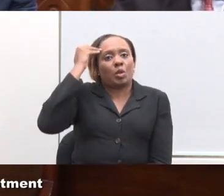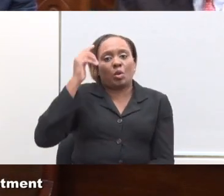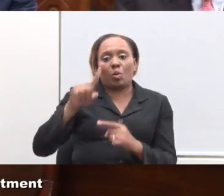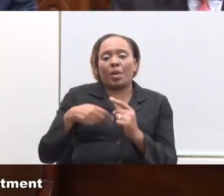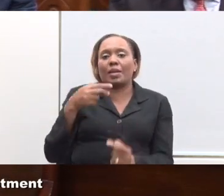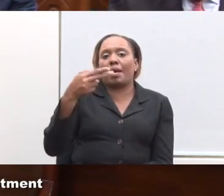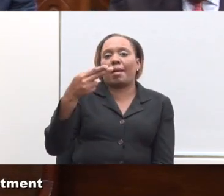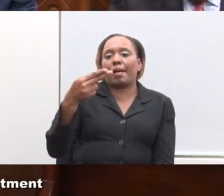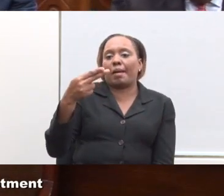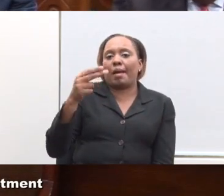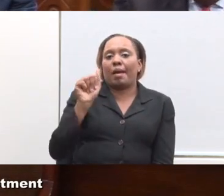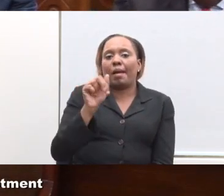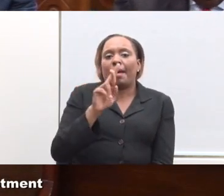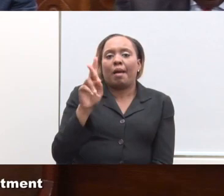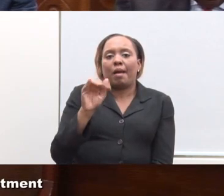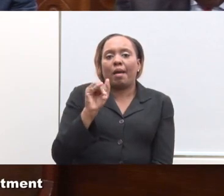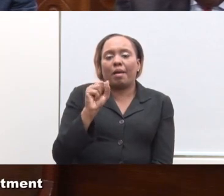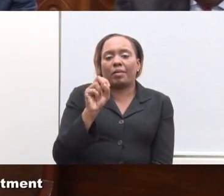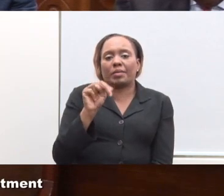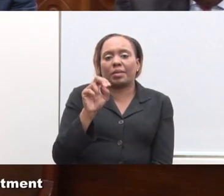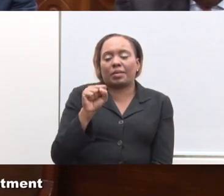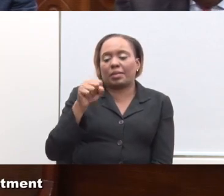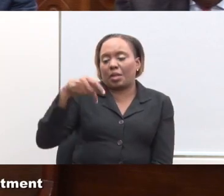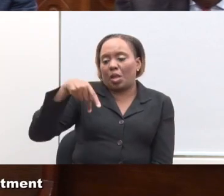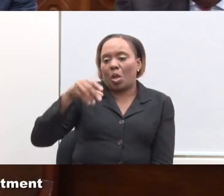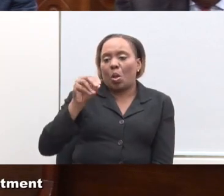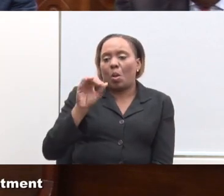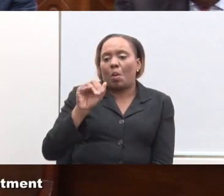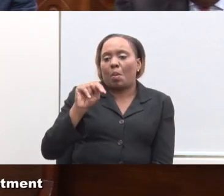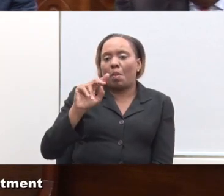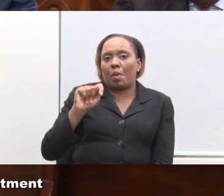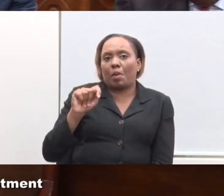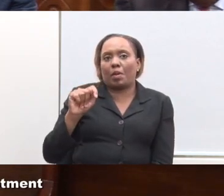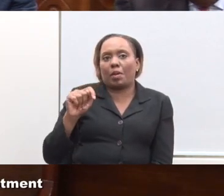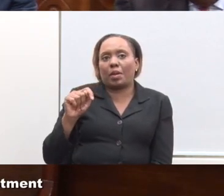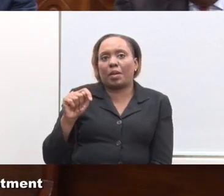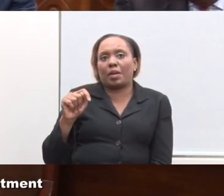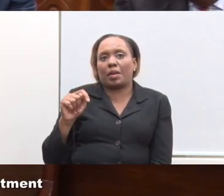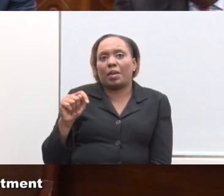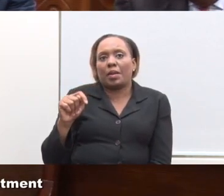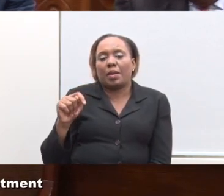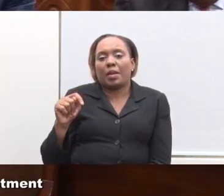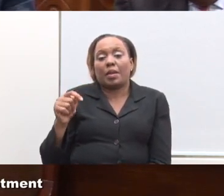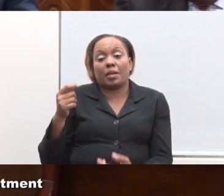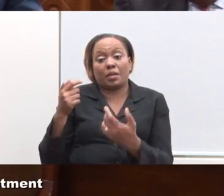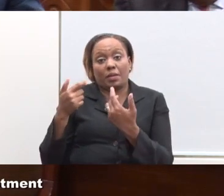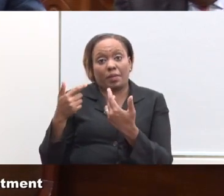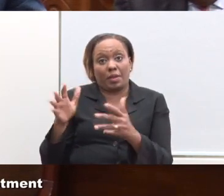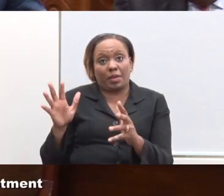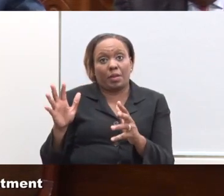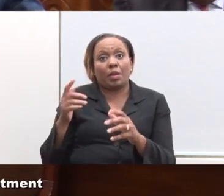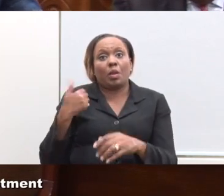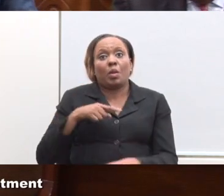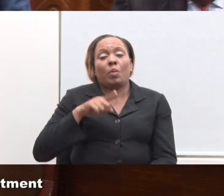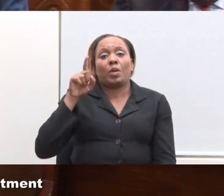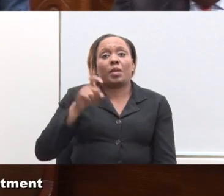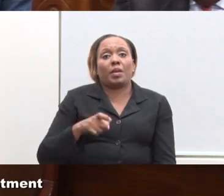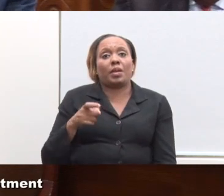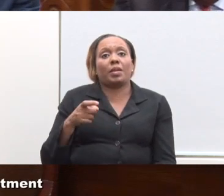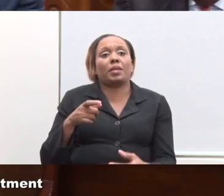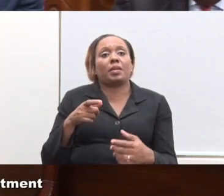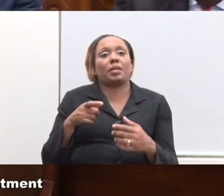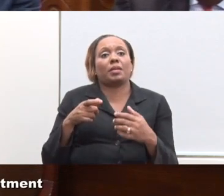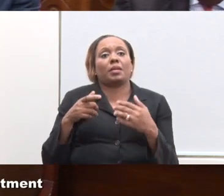in fact, it may start even quite before the end of the Harrison's Point facility, we need to finish the school